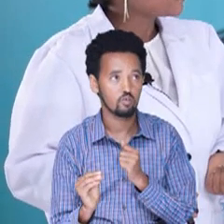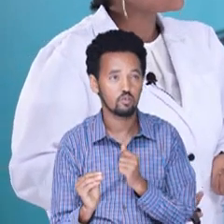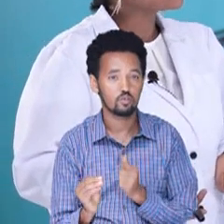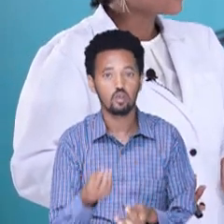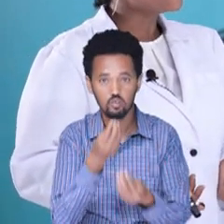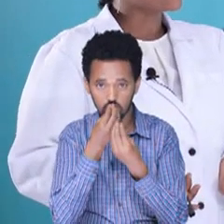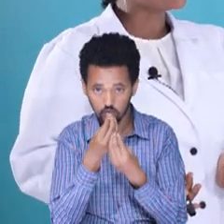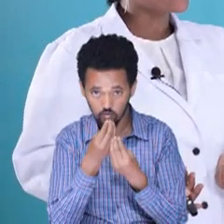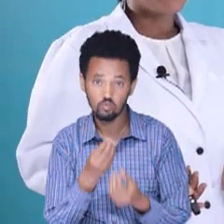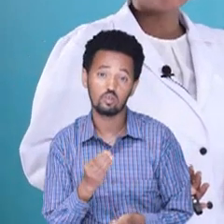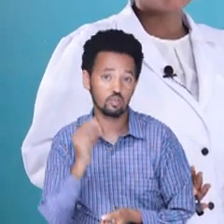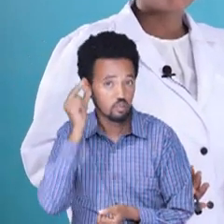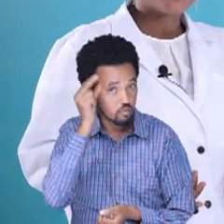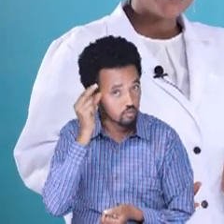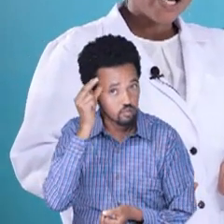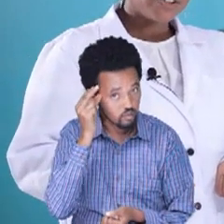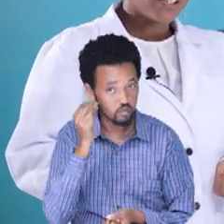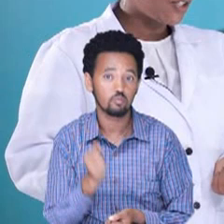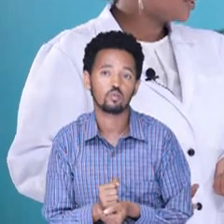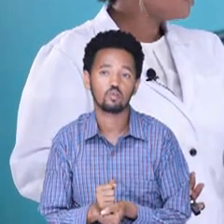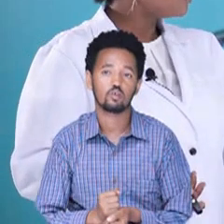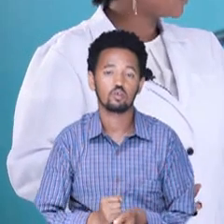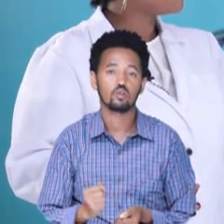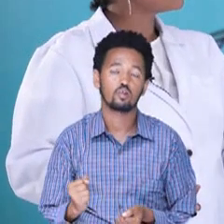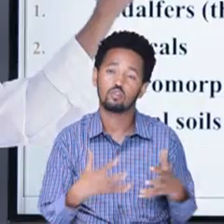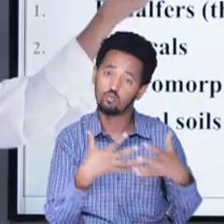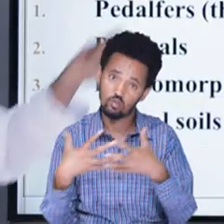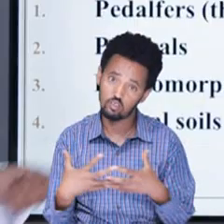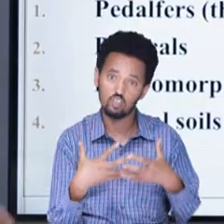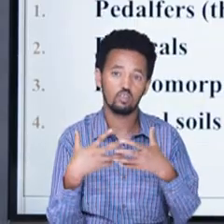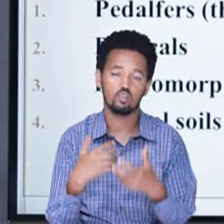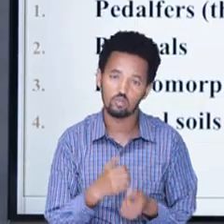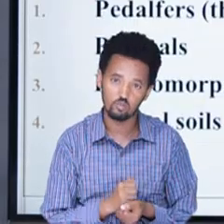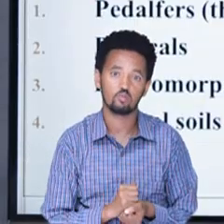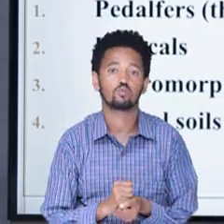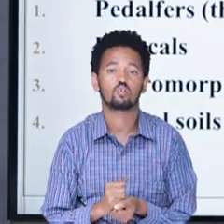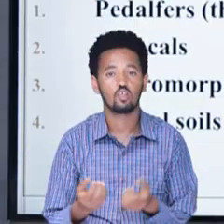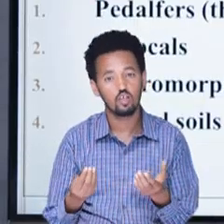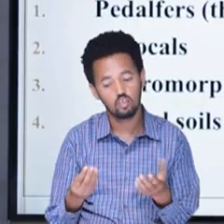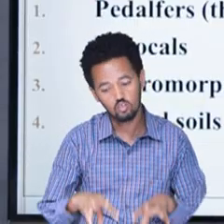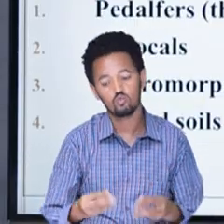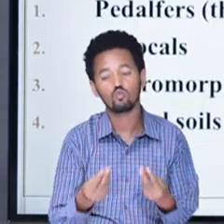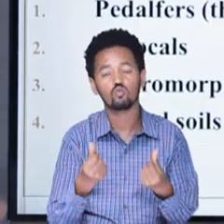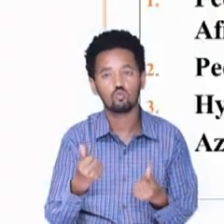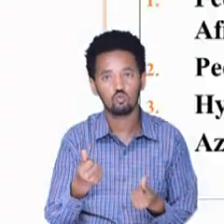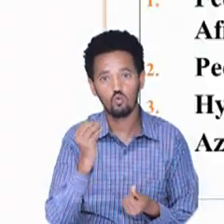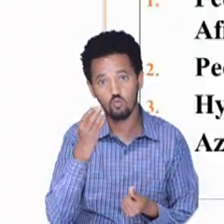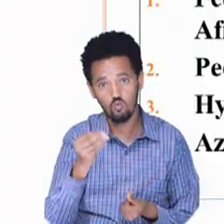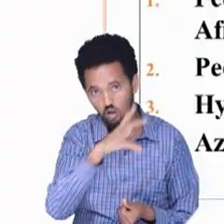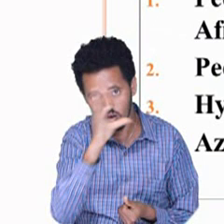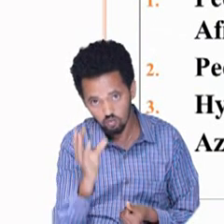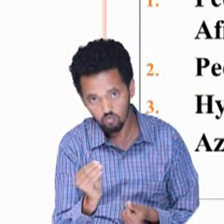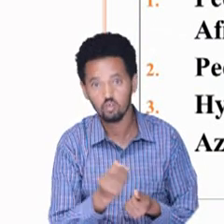The Food and Agricultural Organization of the United Nations, FAO, classified the soils of Africa into